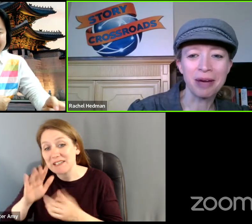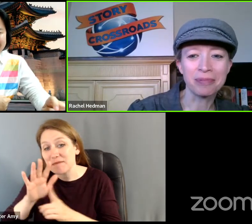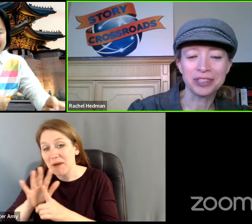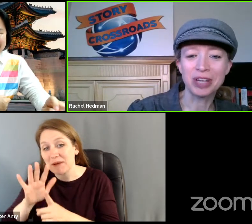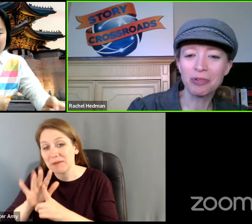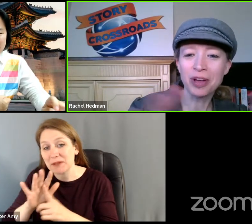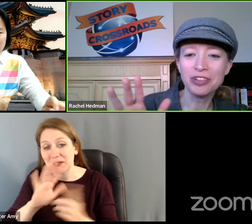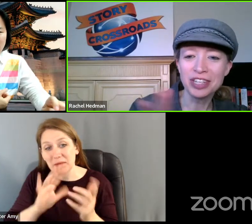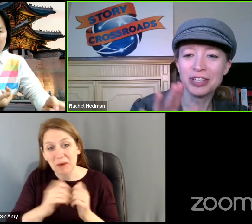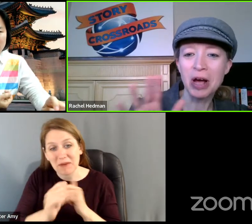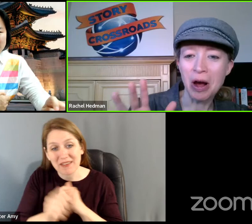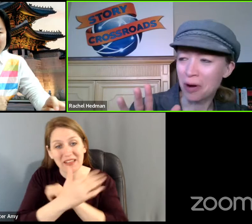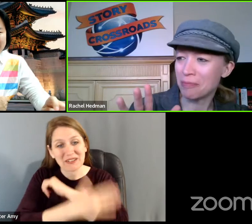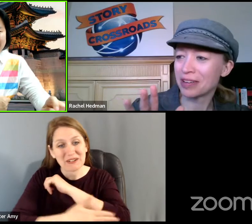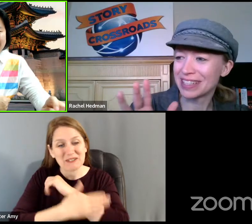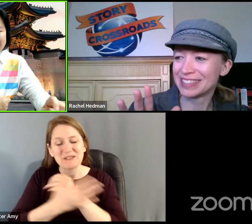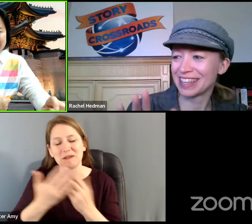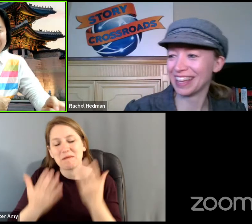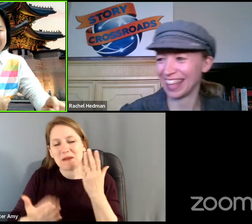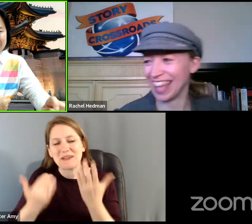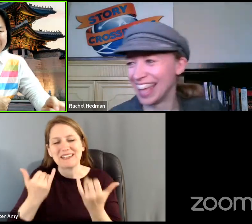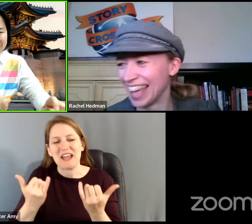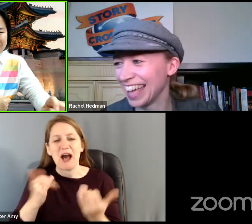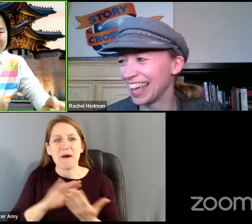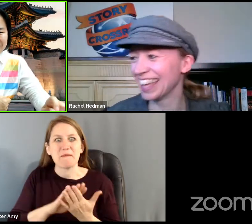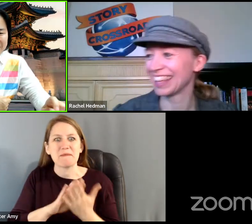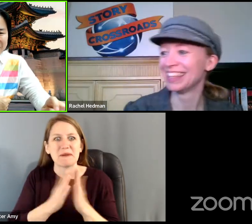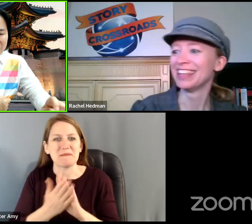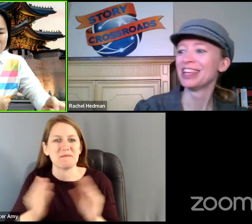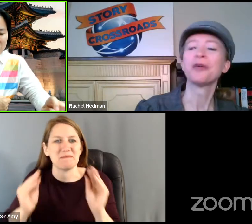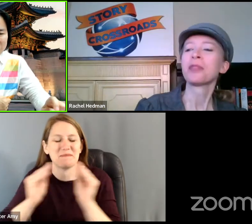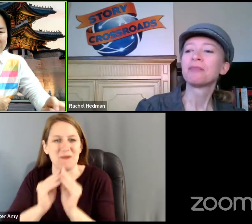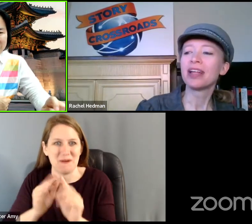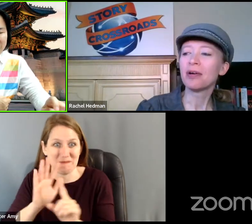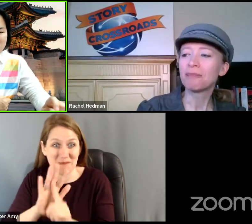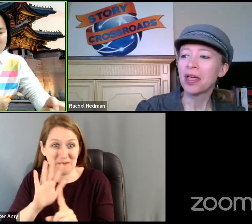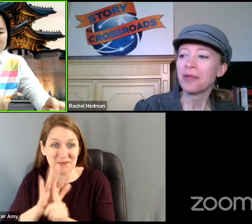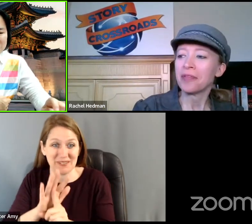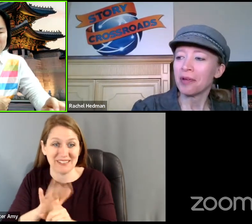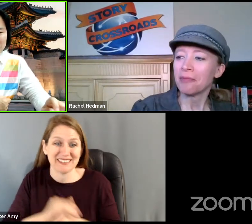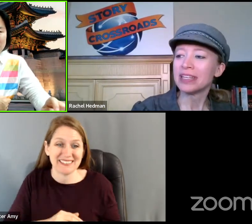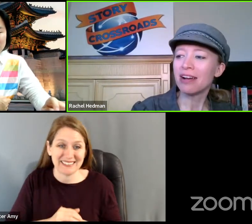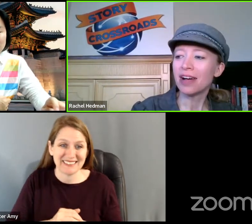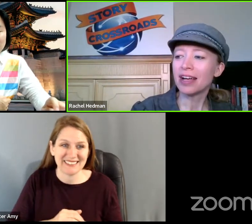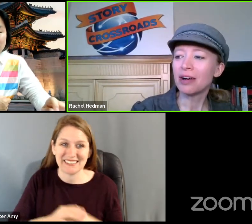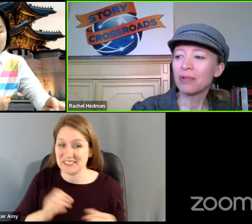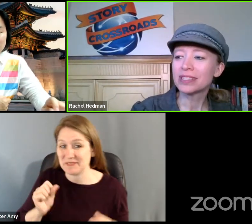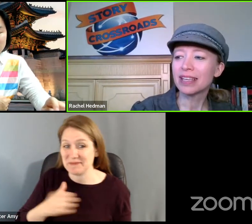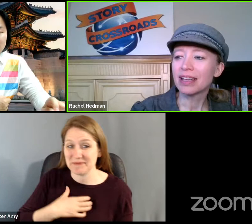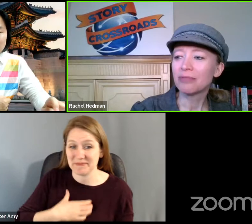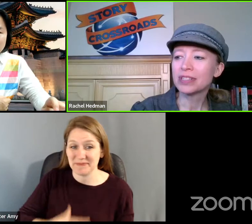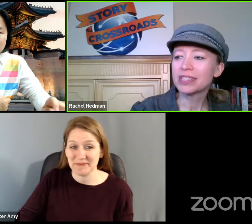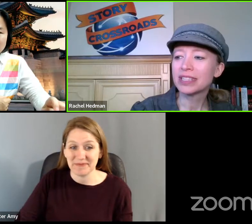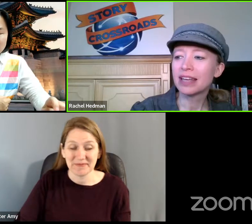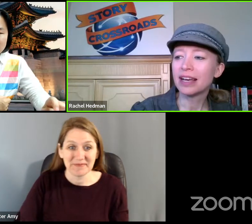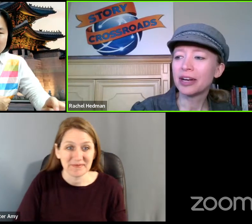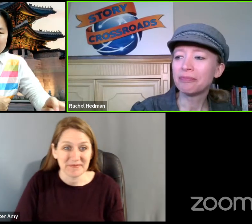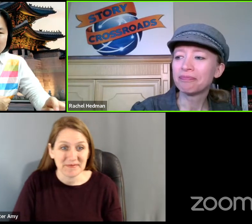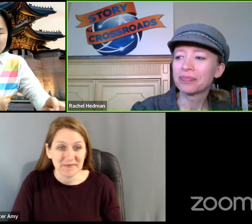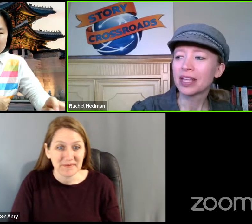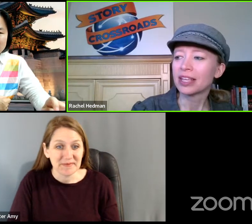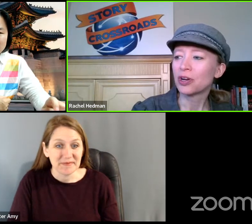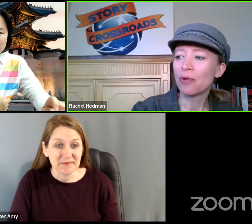get more popular. So everyone, you need to know Hopefully. about Kisa. Yeah, but I wish. but now once